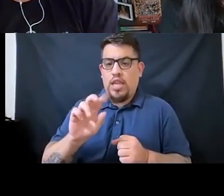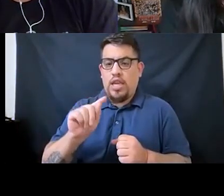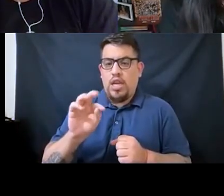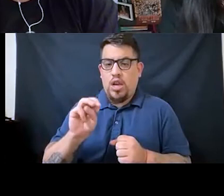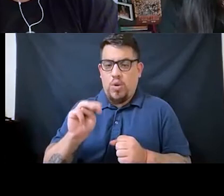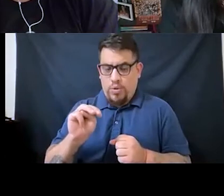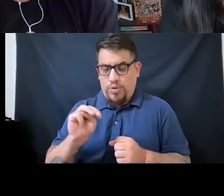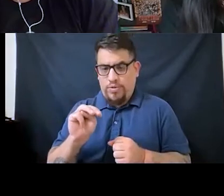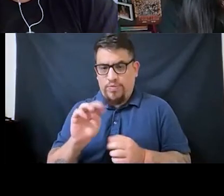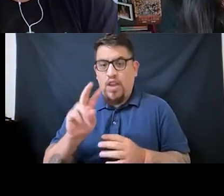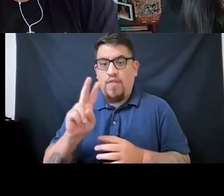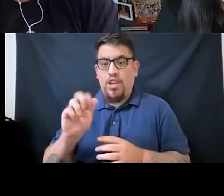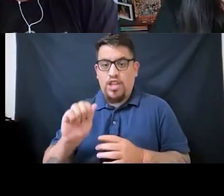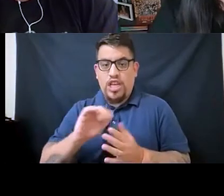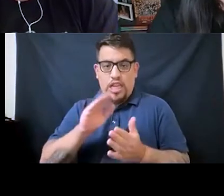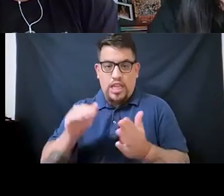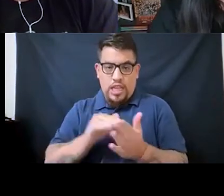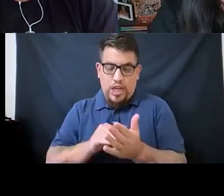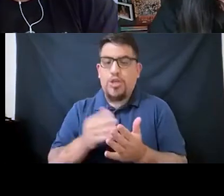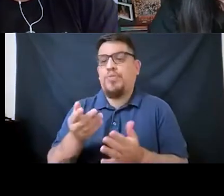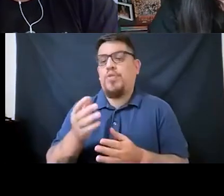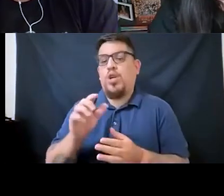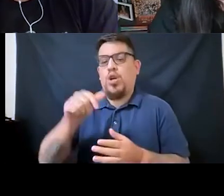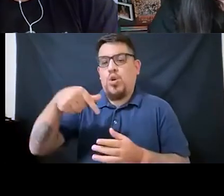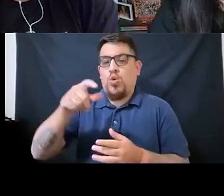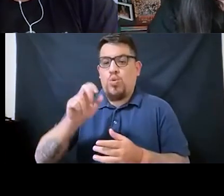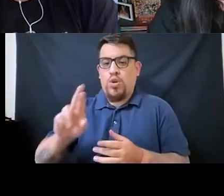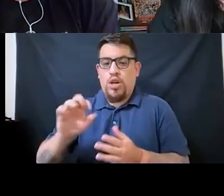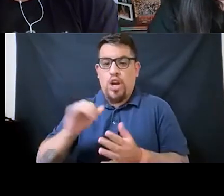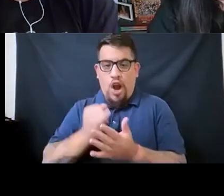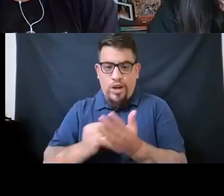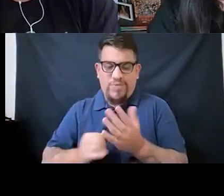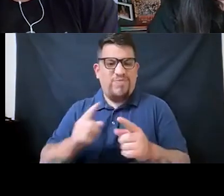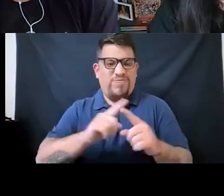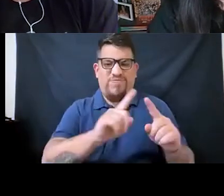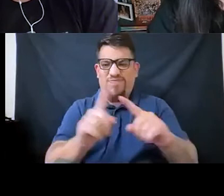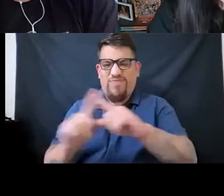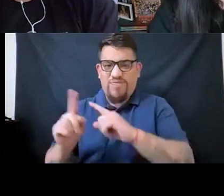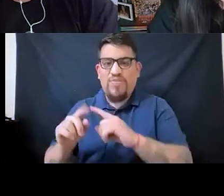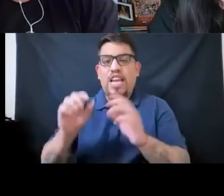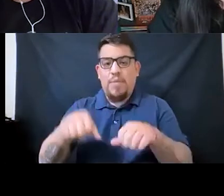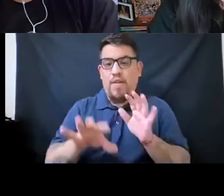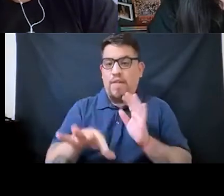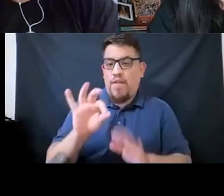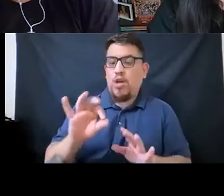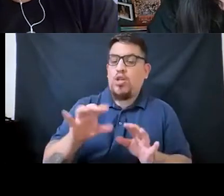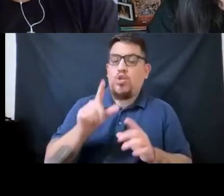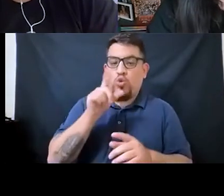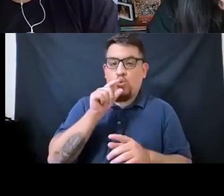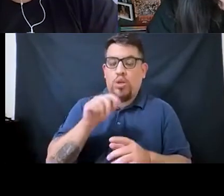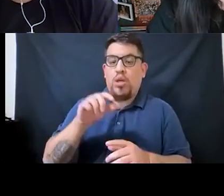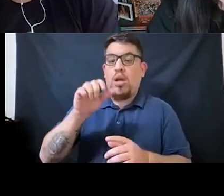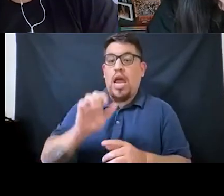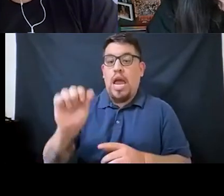Center for the Creative Arts, VCCA, among others. He can be found on Twitter at Bruce